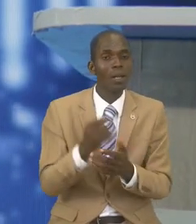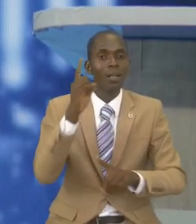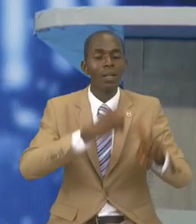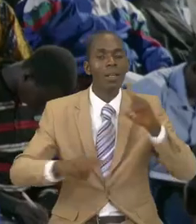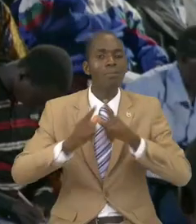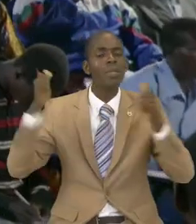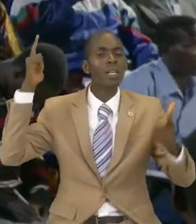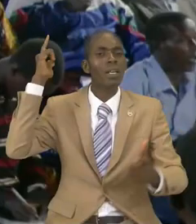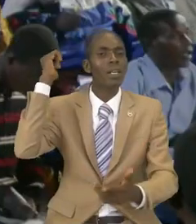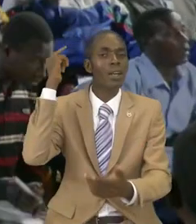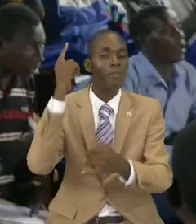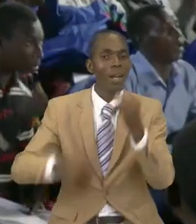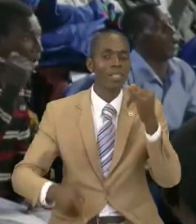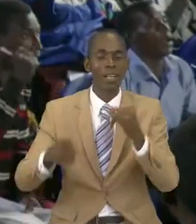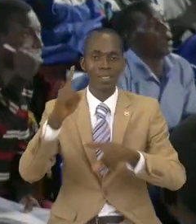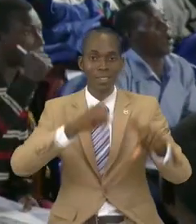amen. Amen.